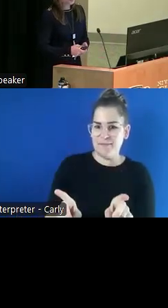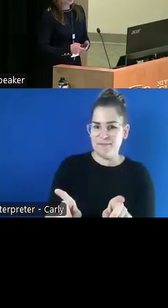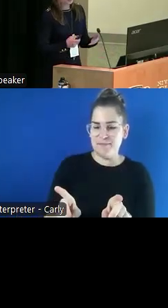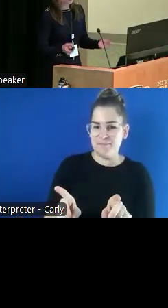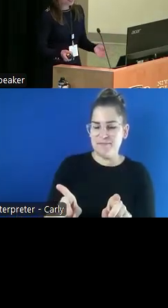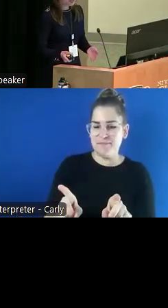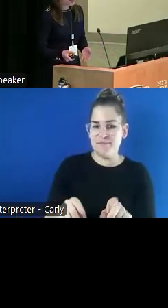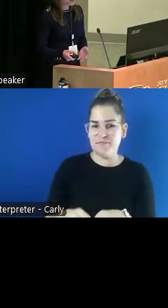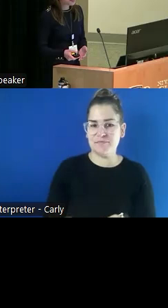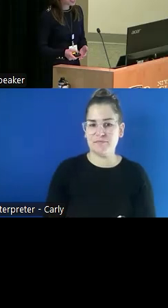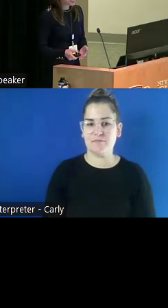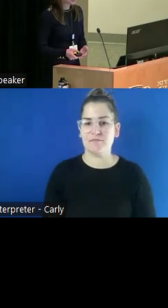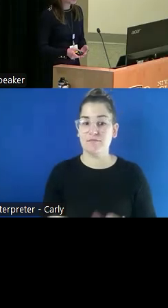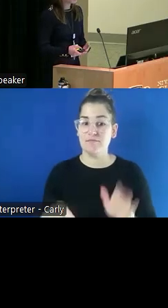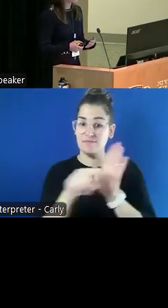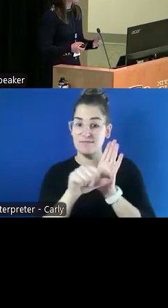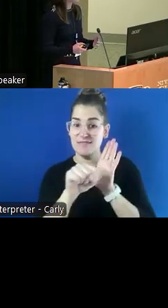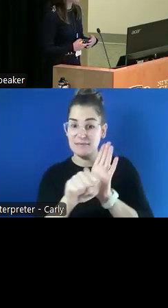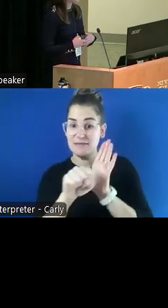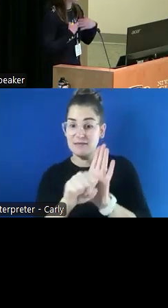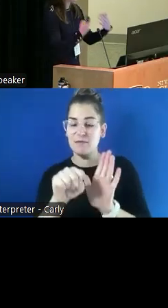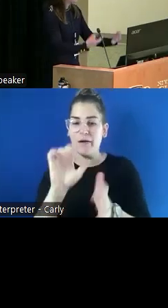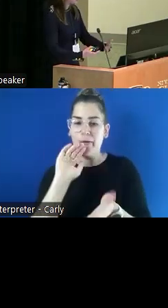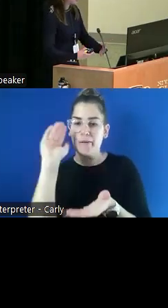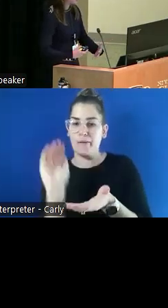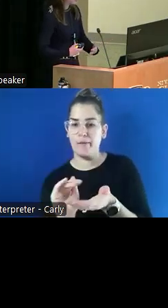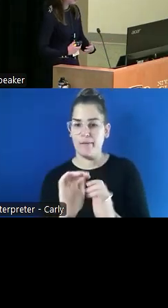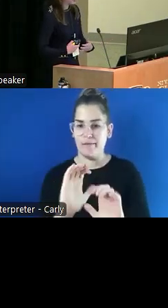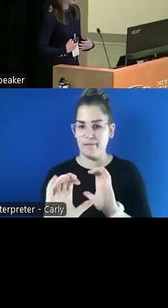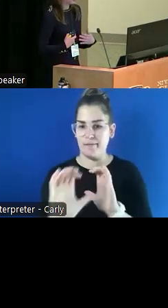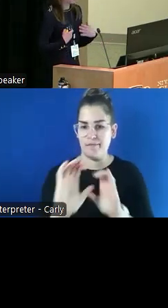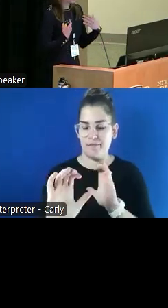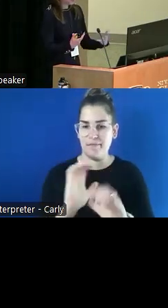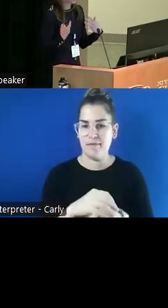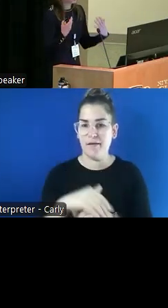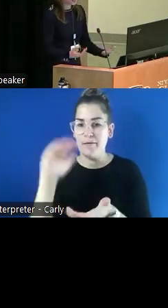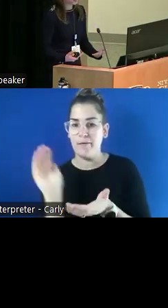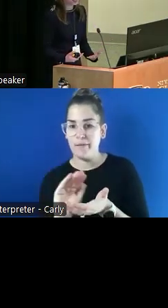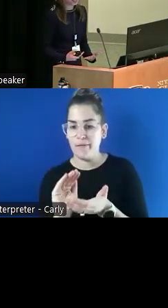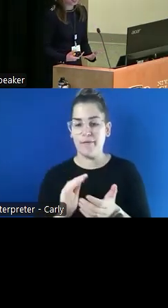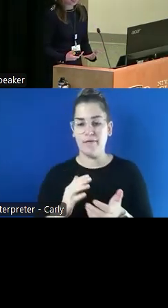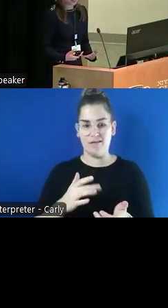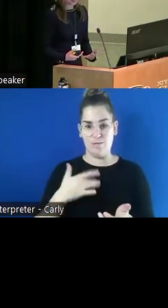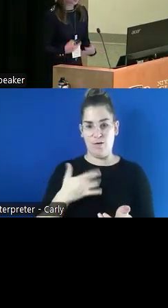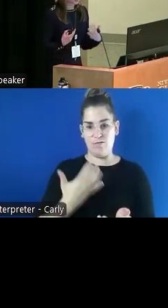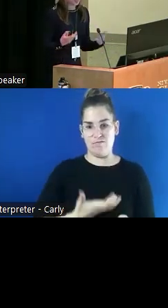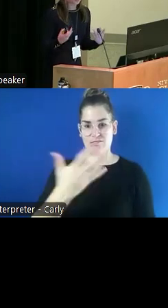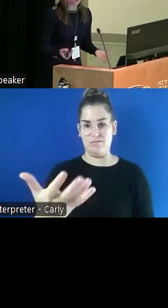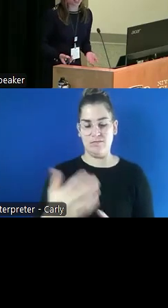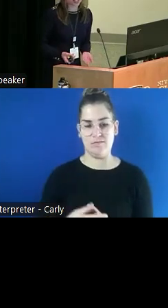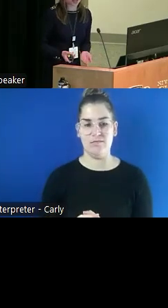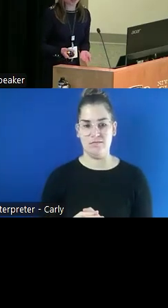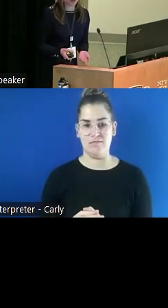there's also negative symptoms that reduce communication and emotional expressivity. So that